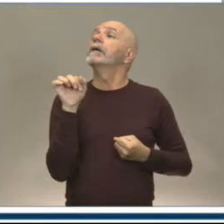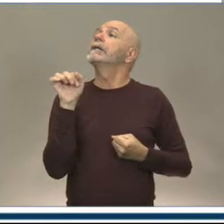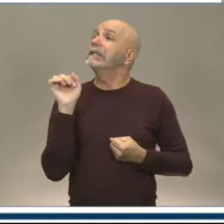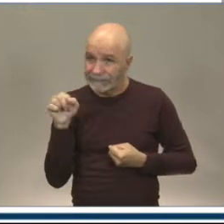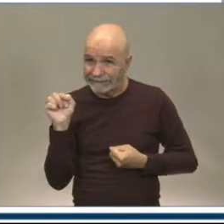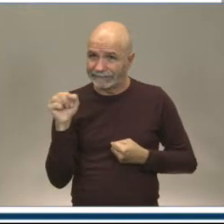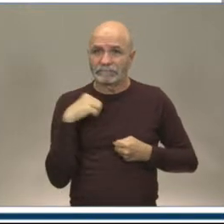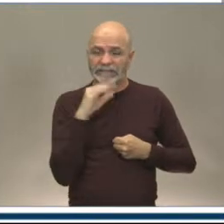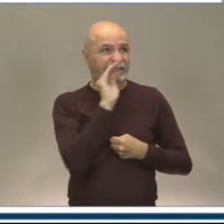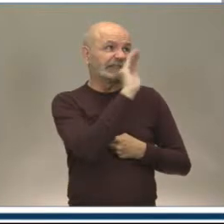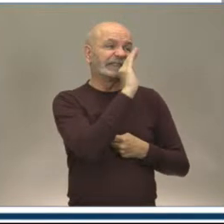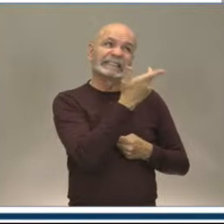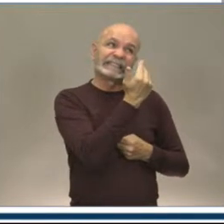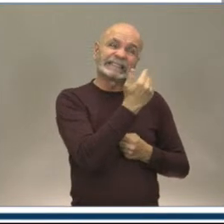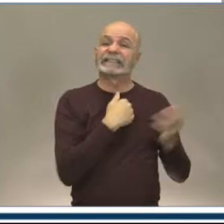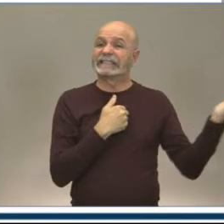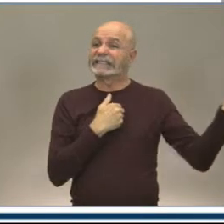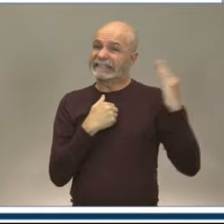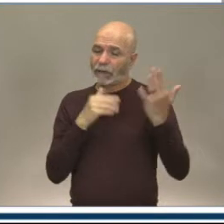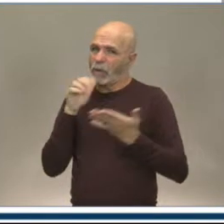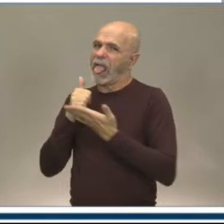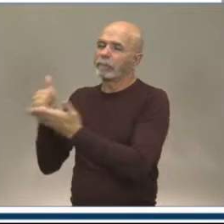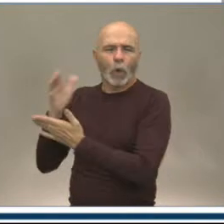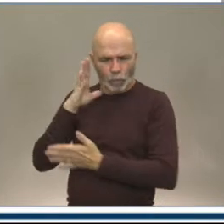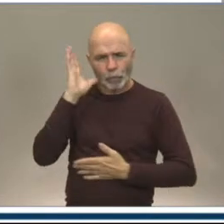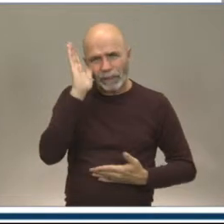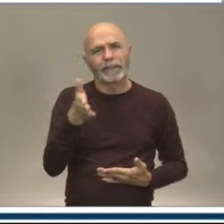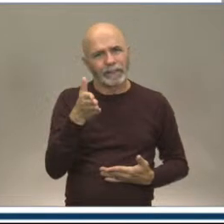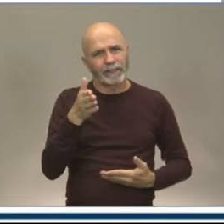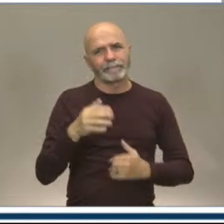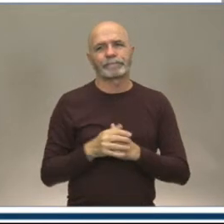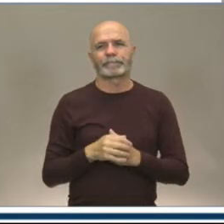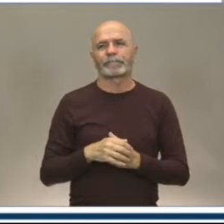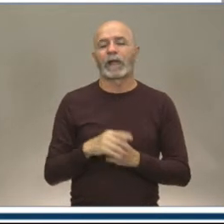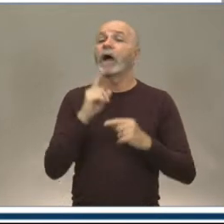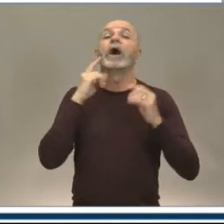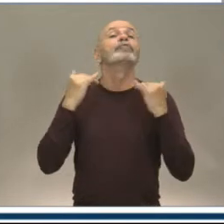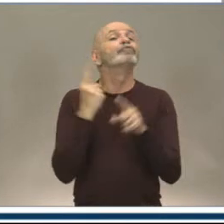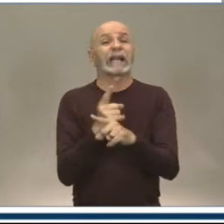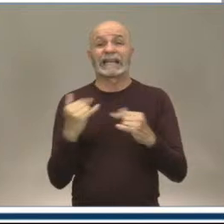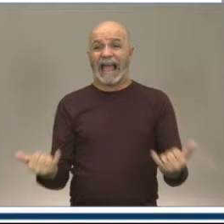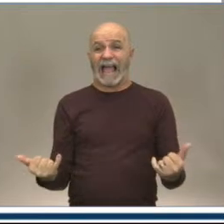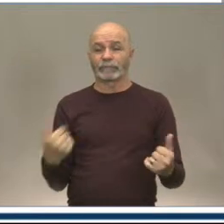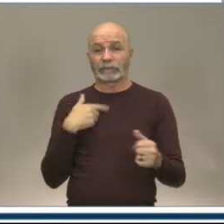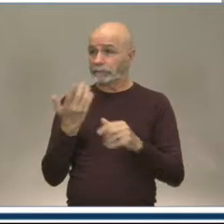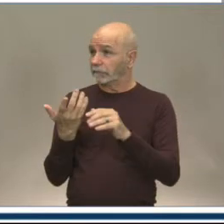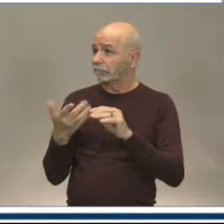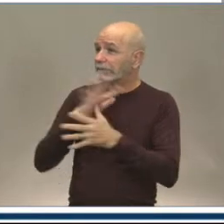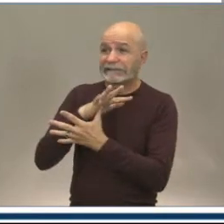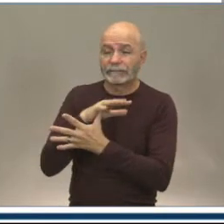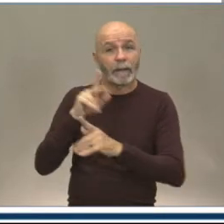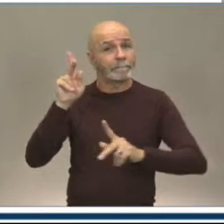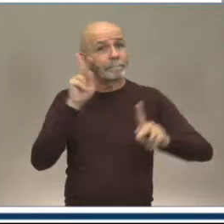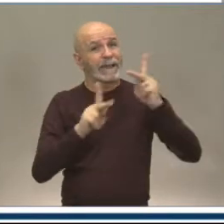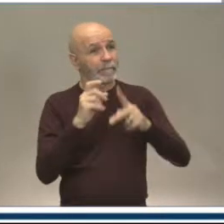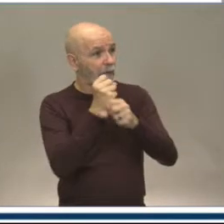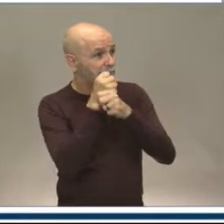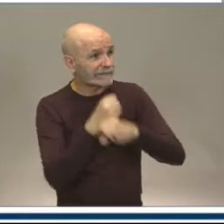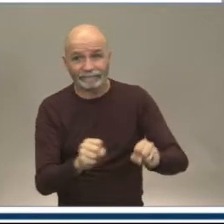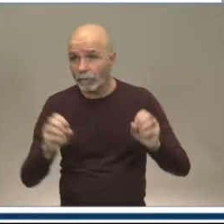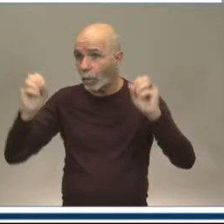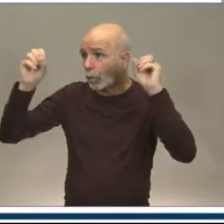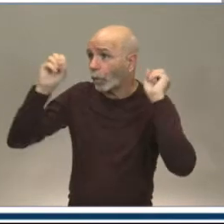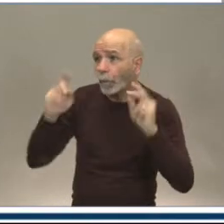should it be necessary, but. Right now, first priority is really make sure people are safe, and then assess how we go